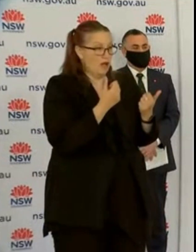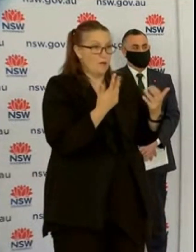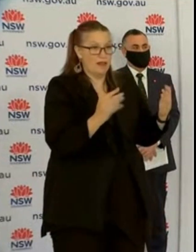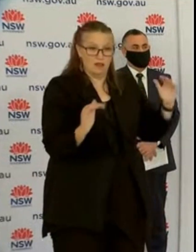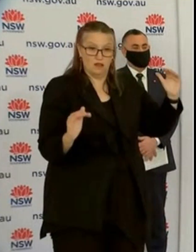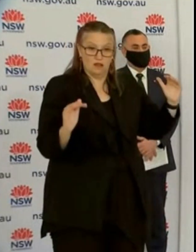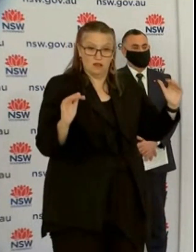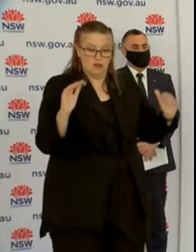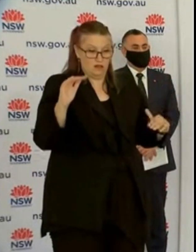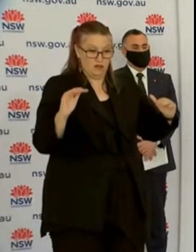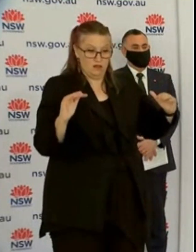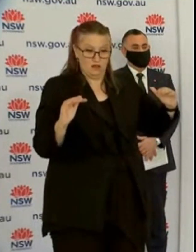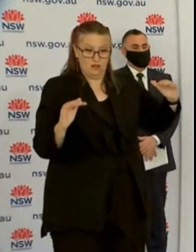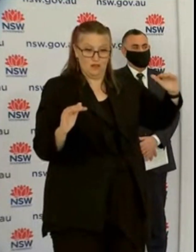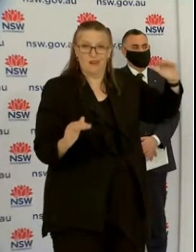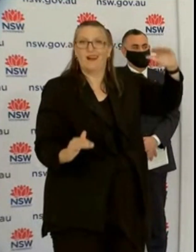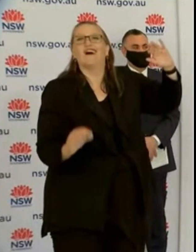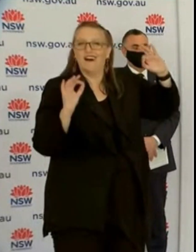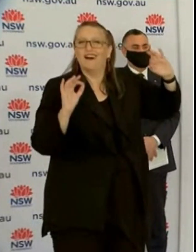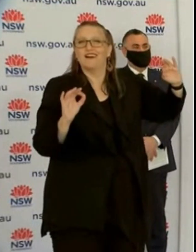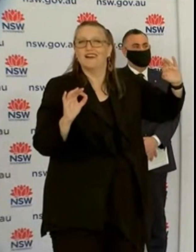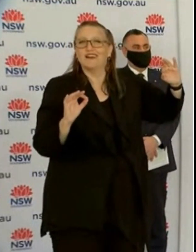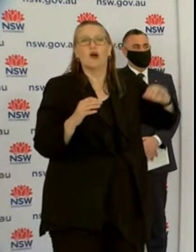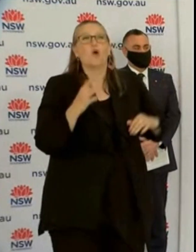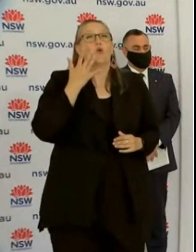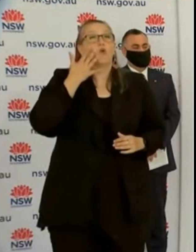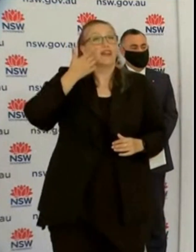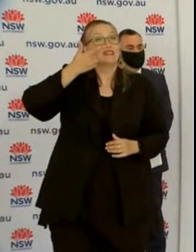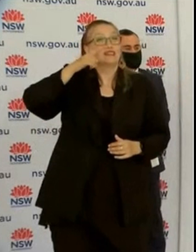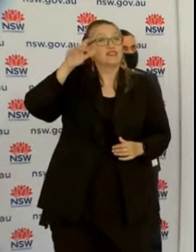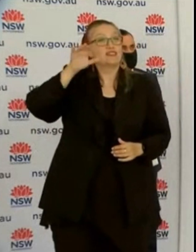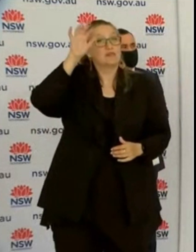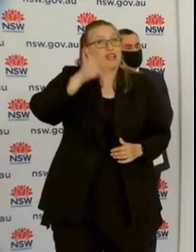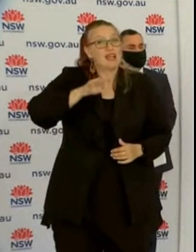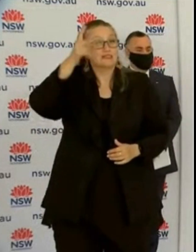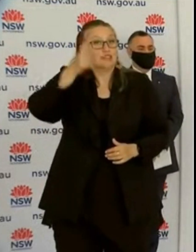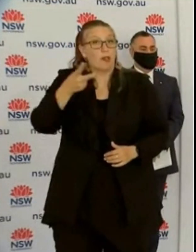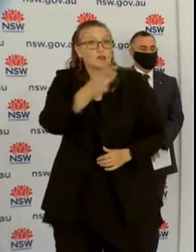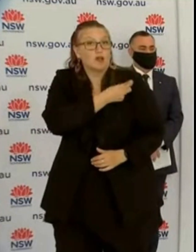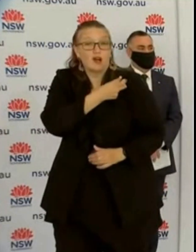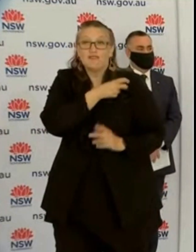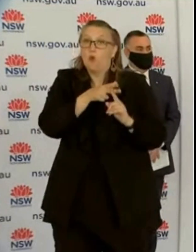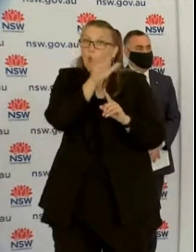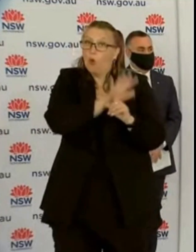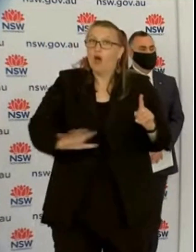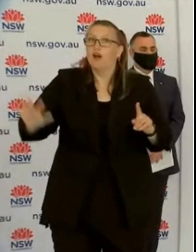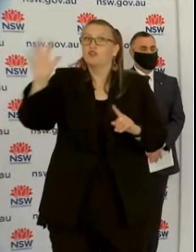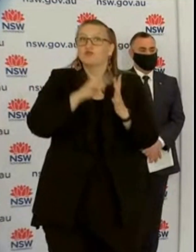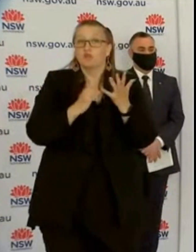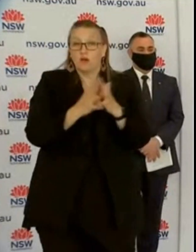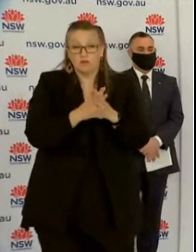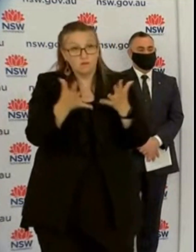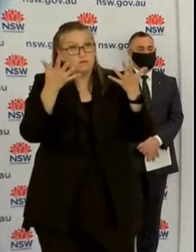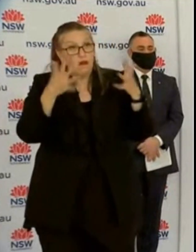stress again that at 70% double dose vaccination, everybody who is vaccinated at 70% double dose vaccination will enjoy much